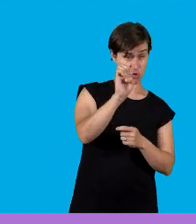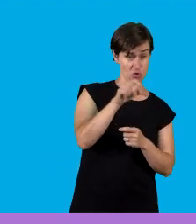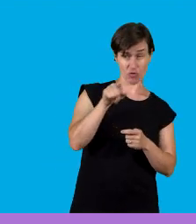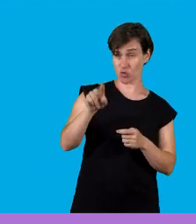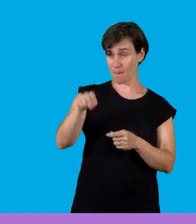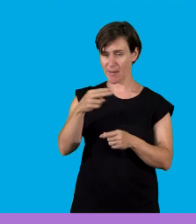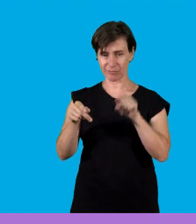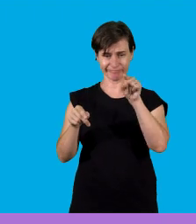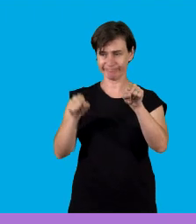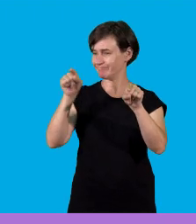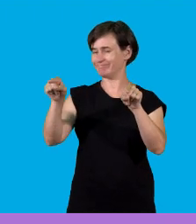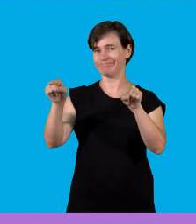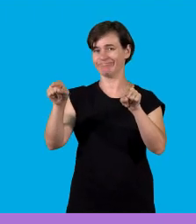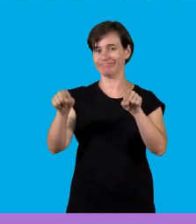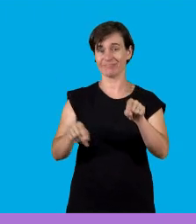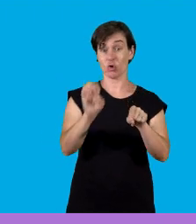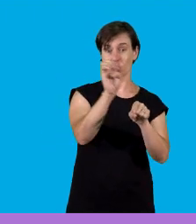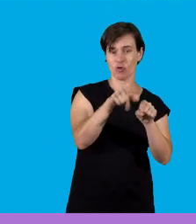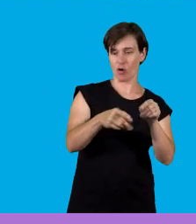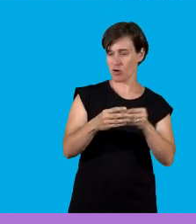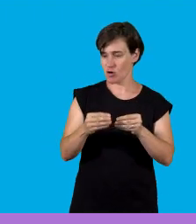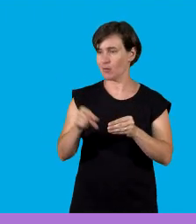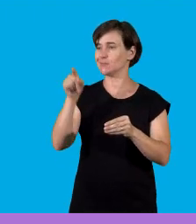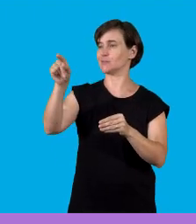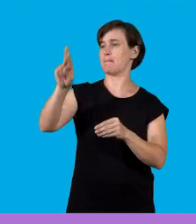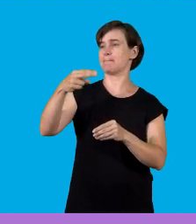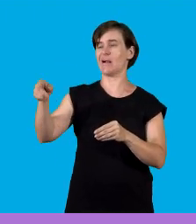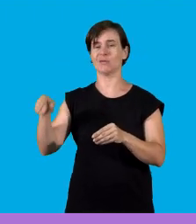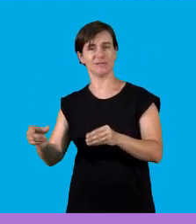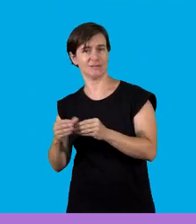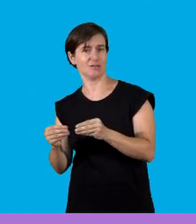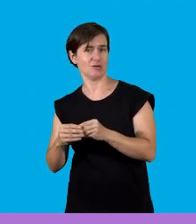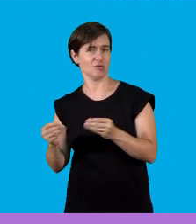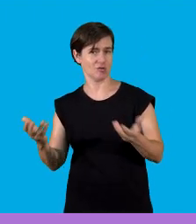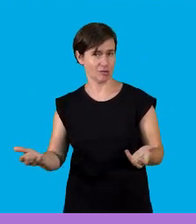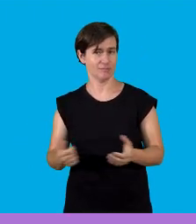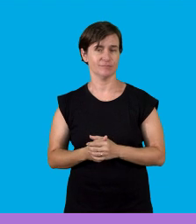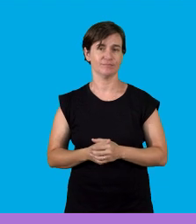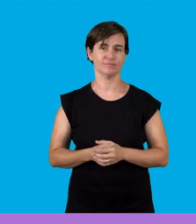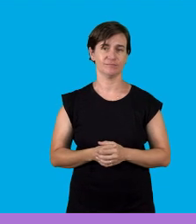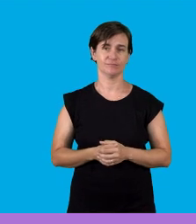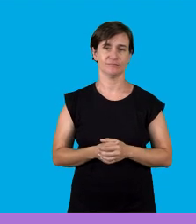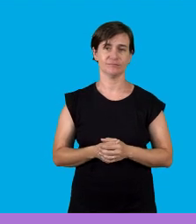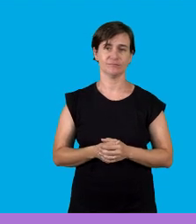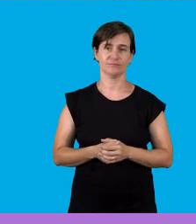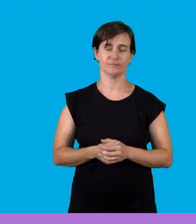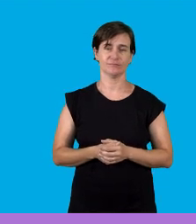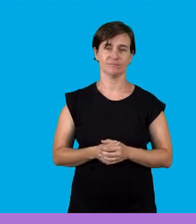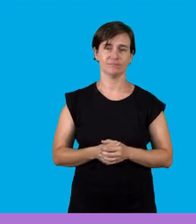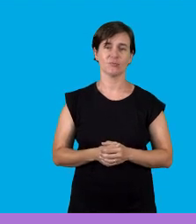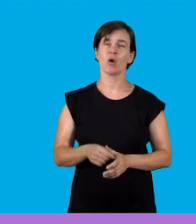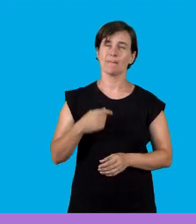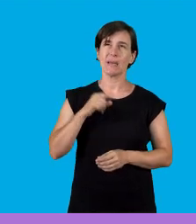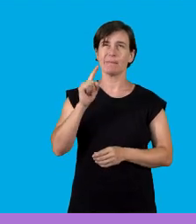euros to pounds? No. Can you see here we have euros and US dollars, pounds to US dollars.